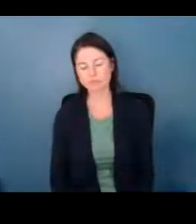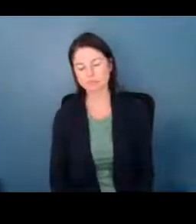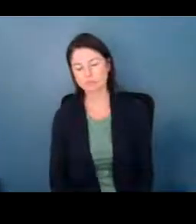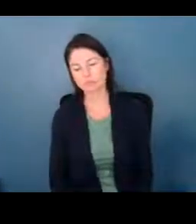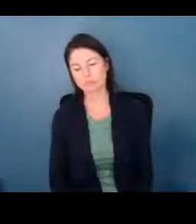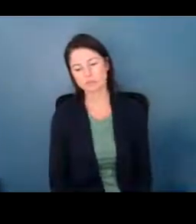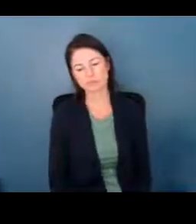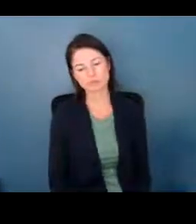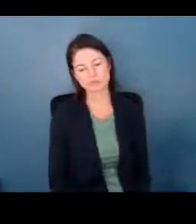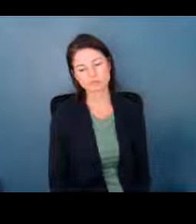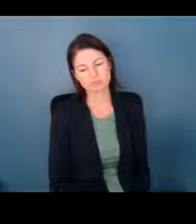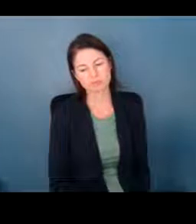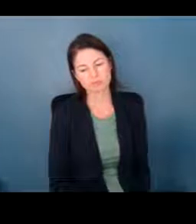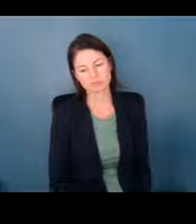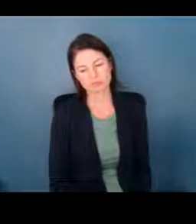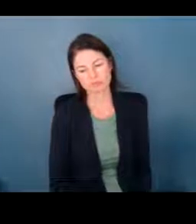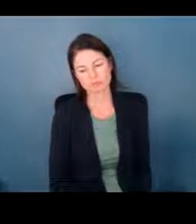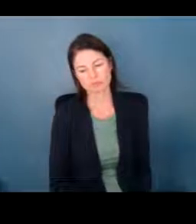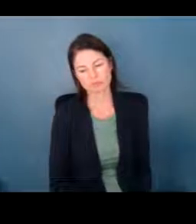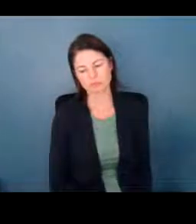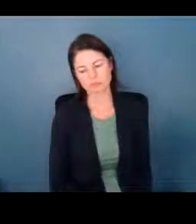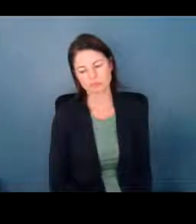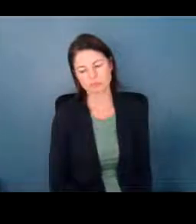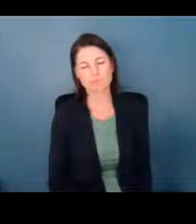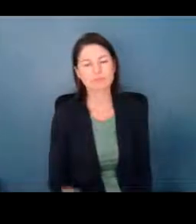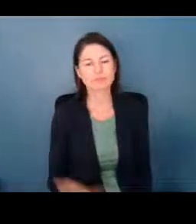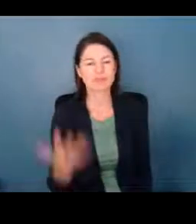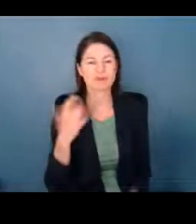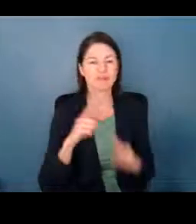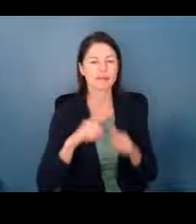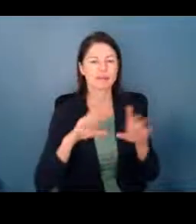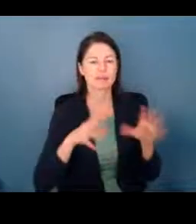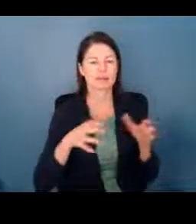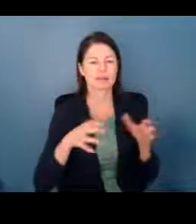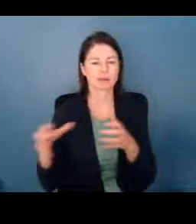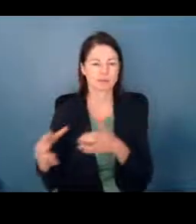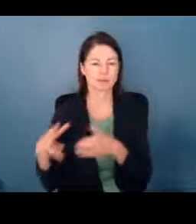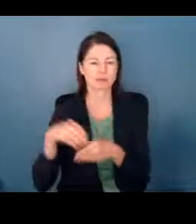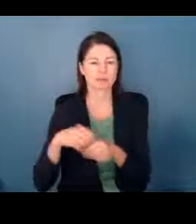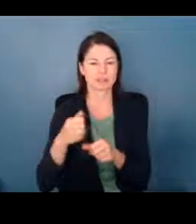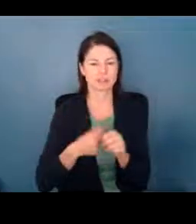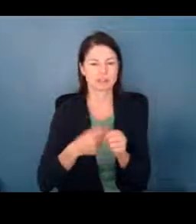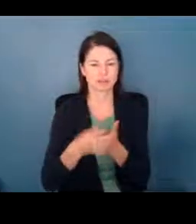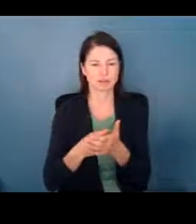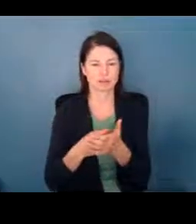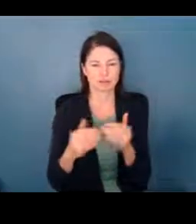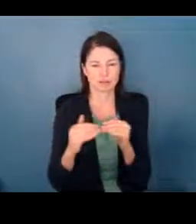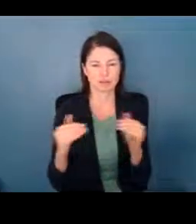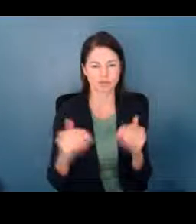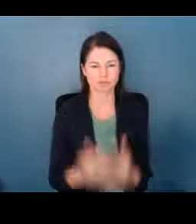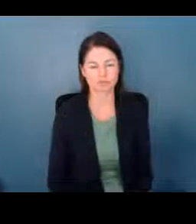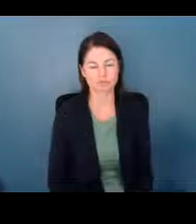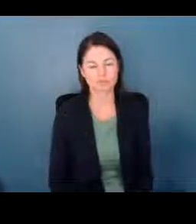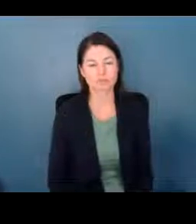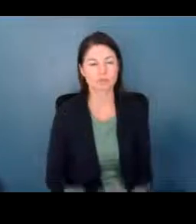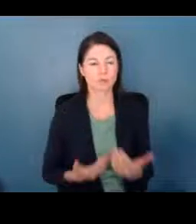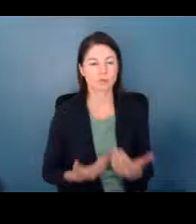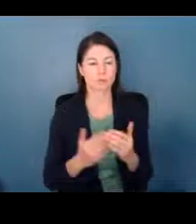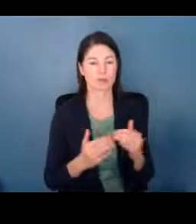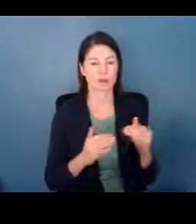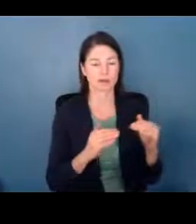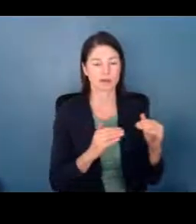the beginning and end. It has like 5 different categories within each of those income levels. So we're recommending low income,